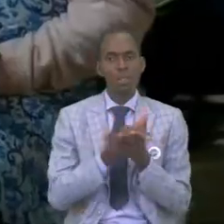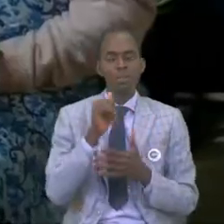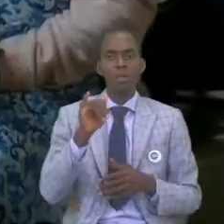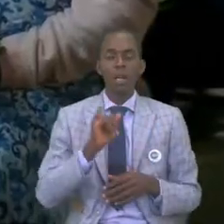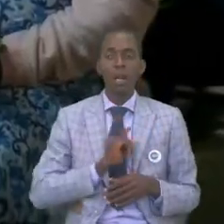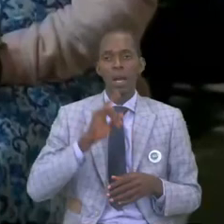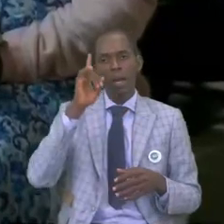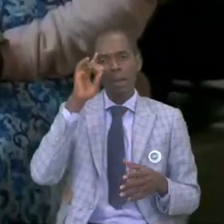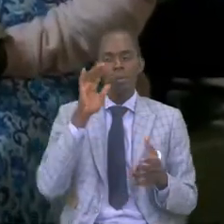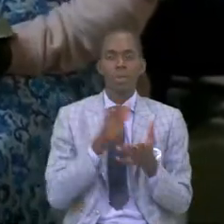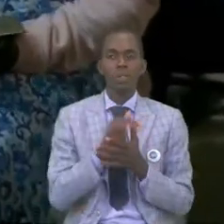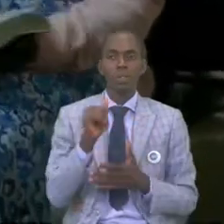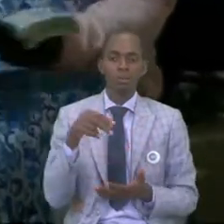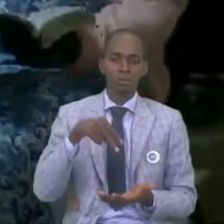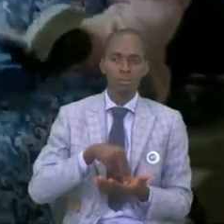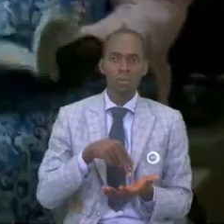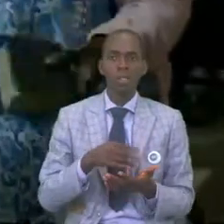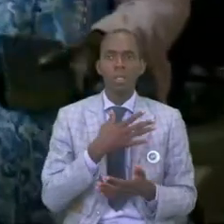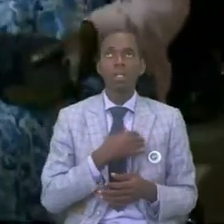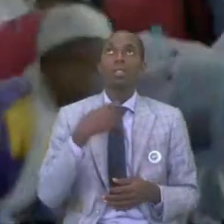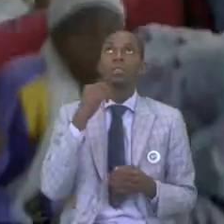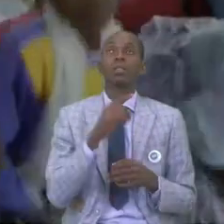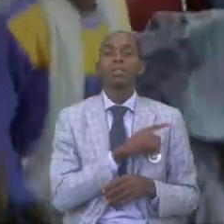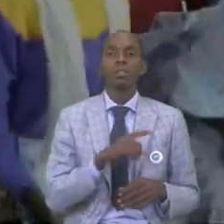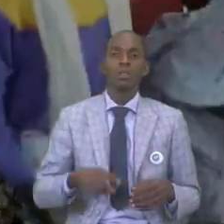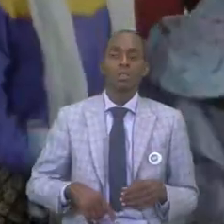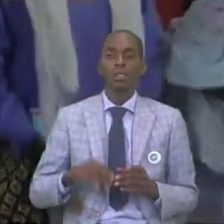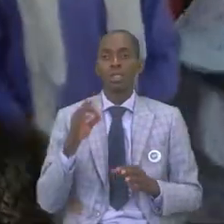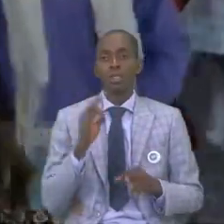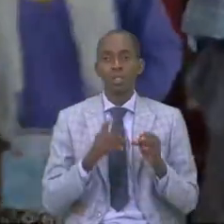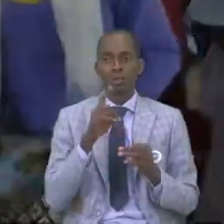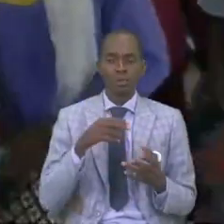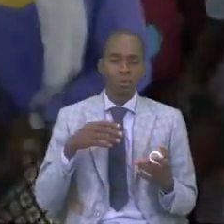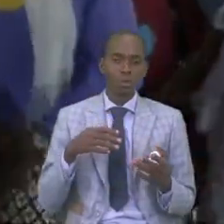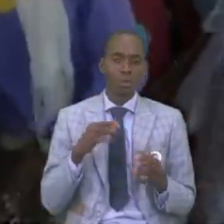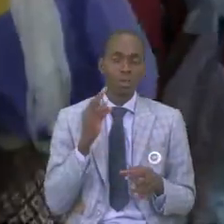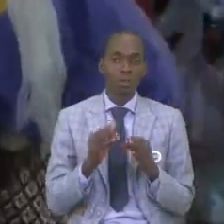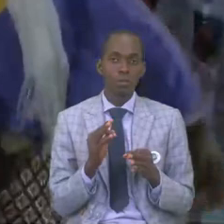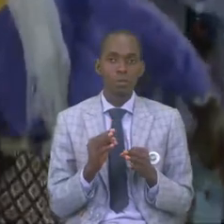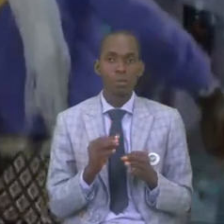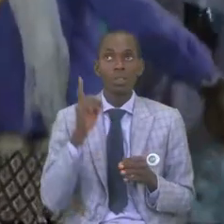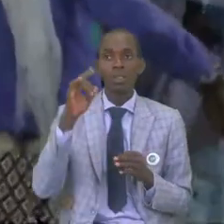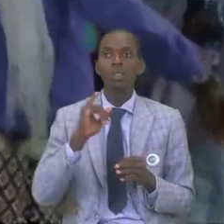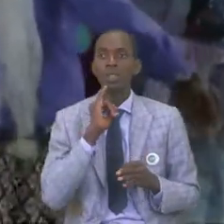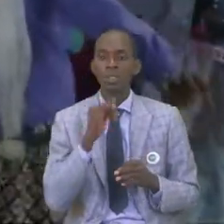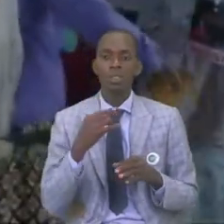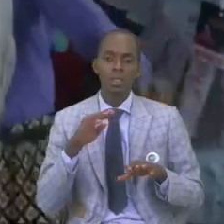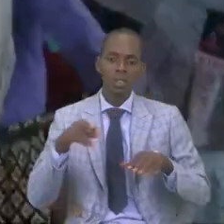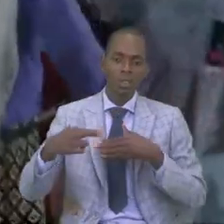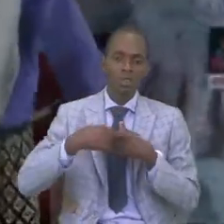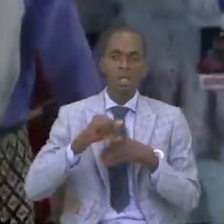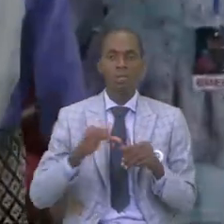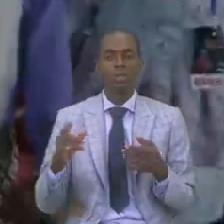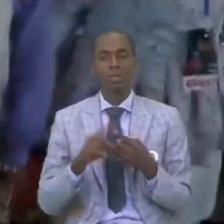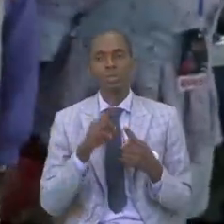believe. Rise up and tell the Lord. It's restoring everything to you. It's granting you everything.